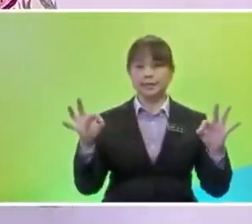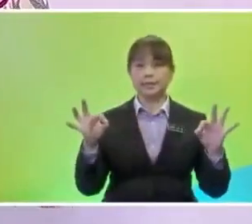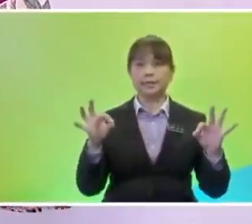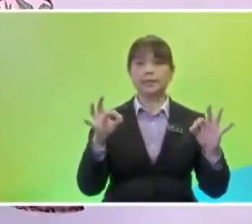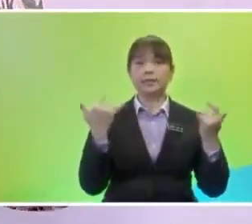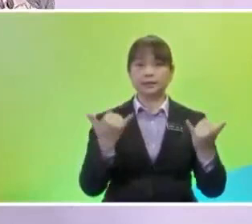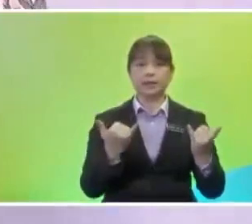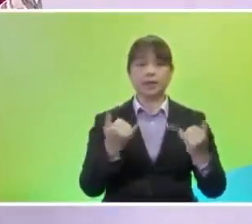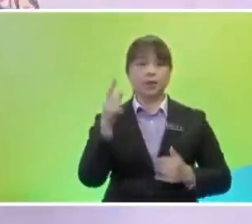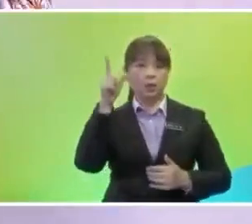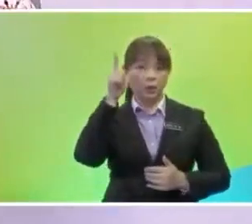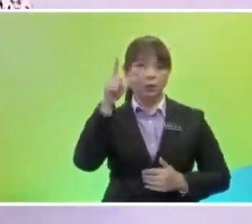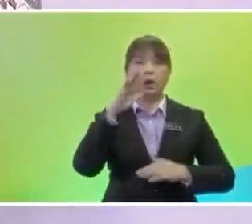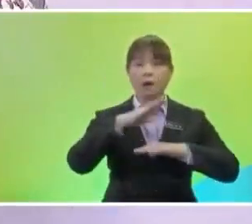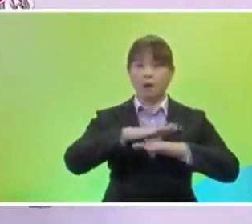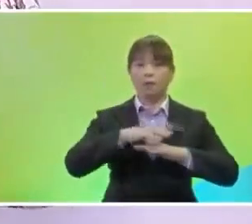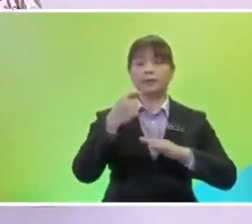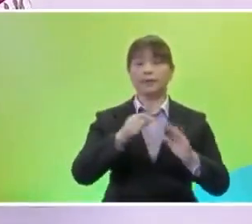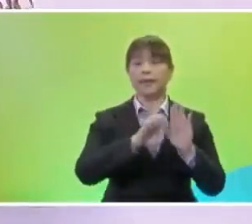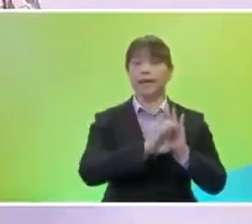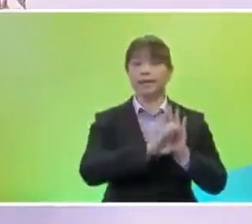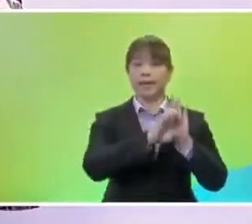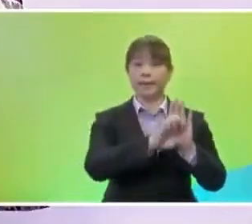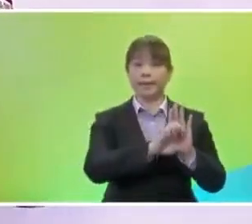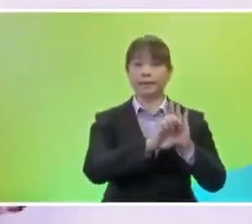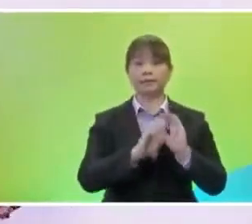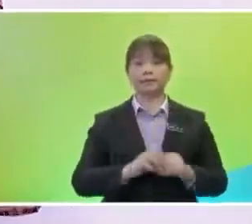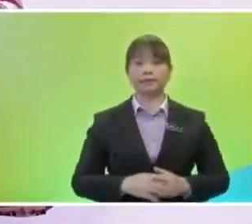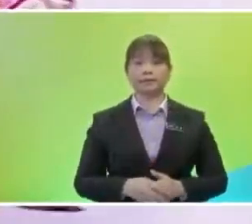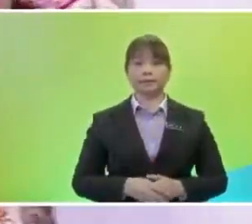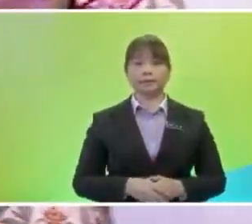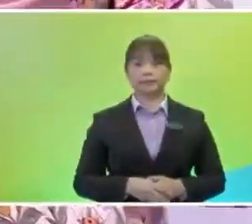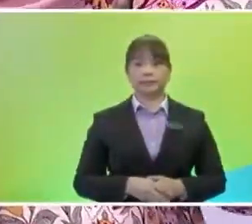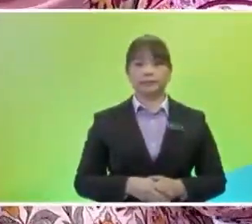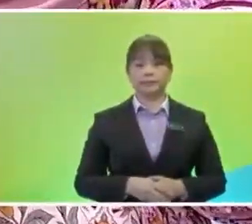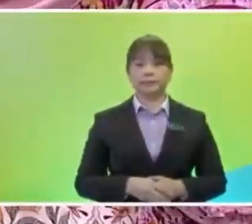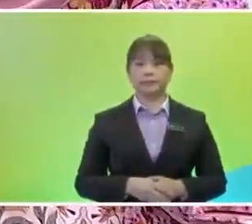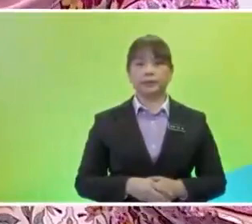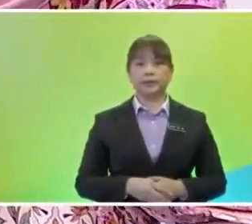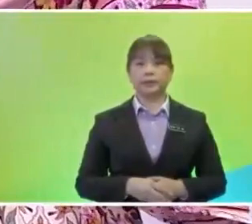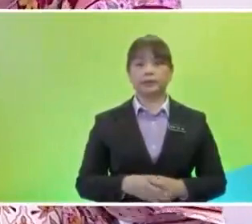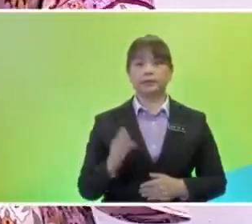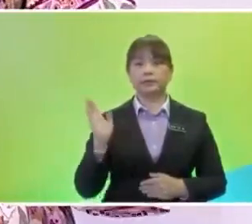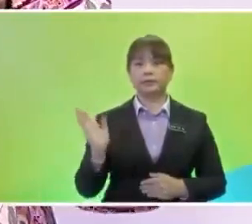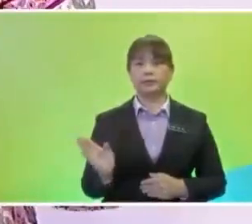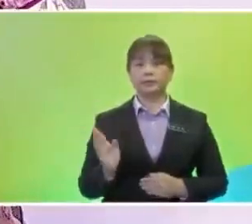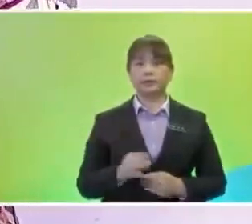sentences using superlative adjectives. Okay. All right. Let's look at the first example. Lake Tekapo is the most colorful lake during spring.